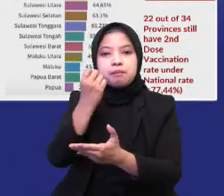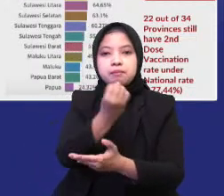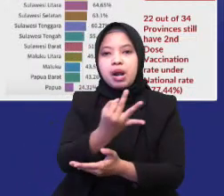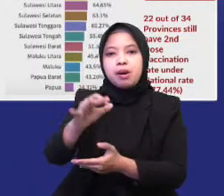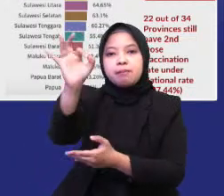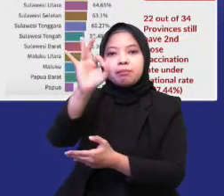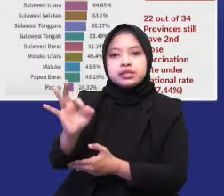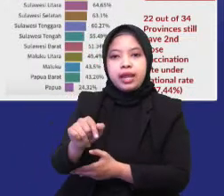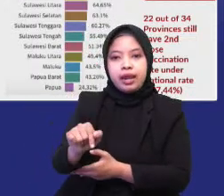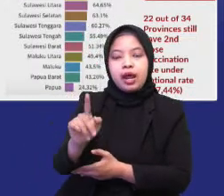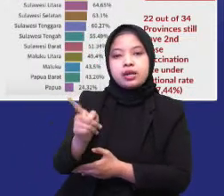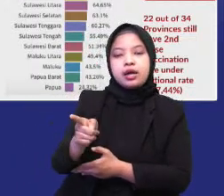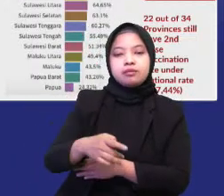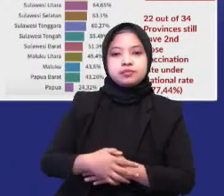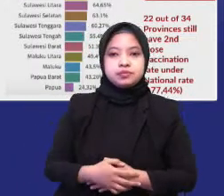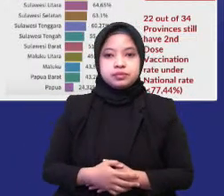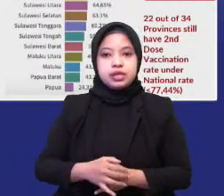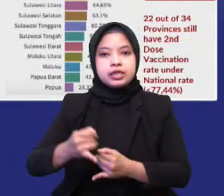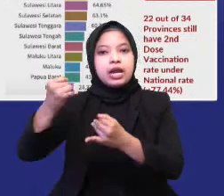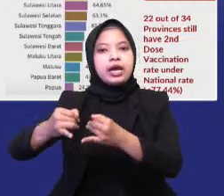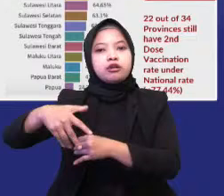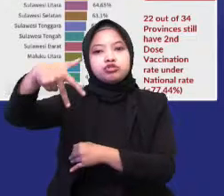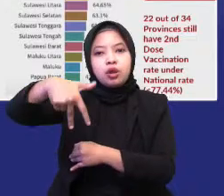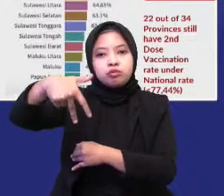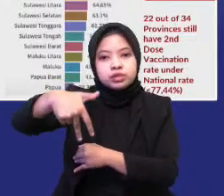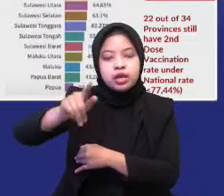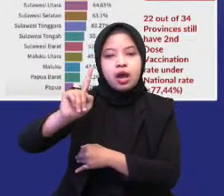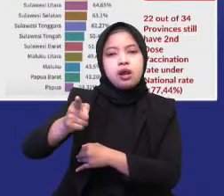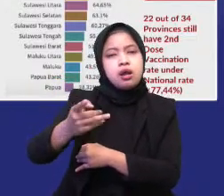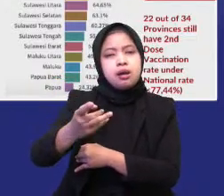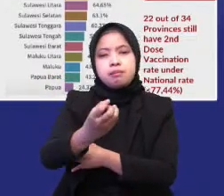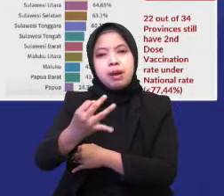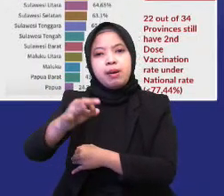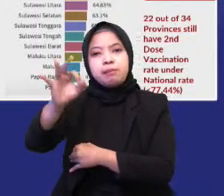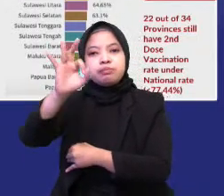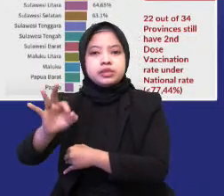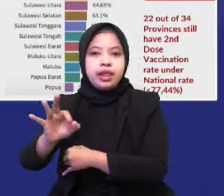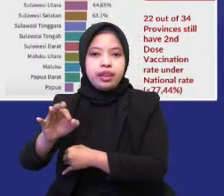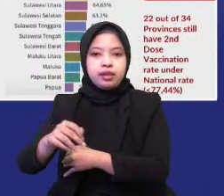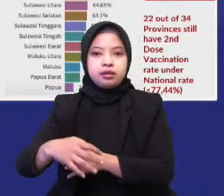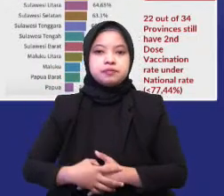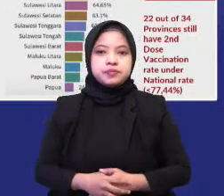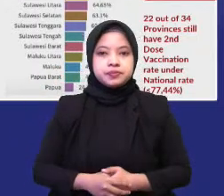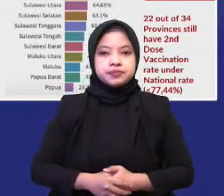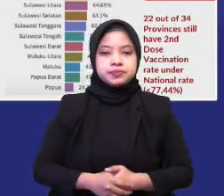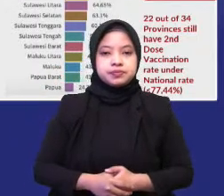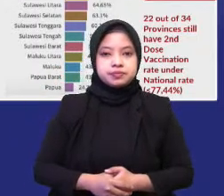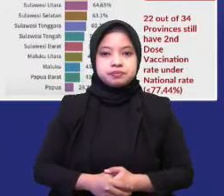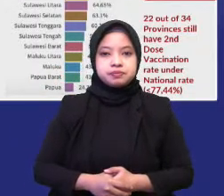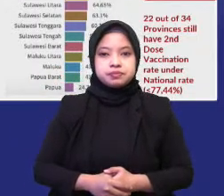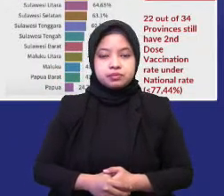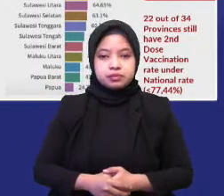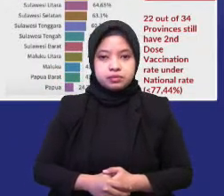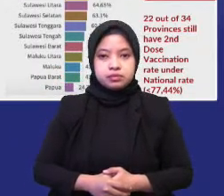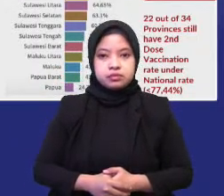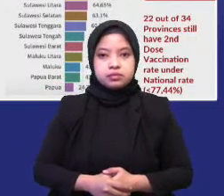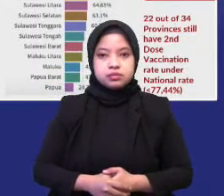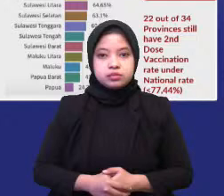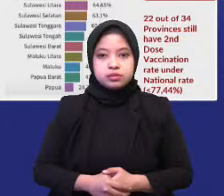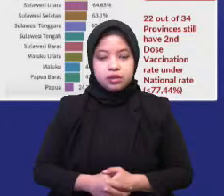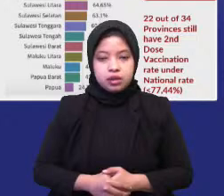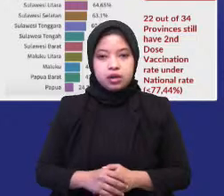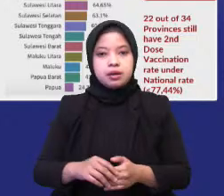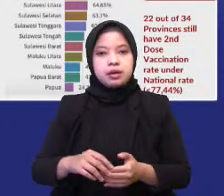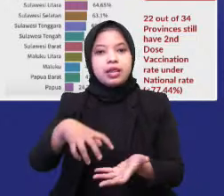98.2%, and also South Sulawesi 98.1%. And fifth, the bed